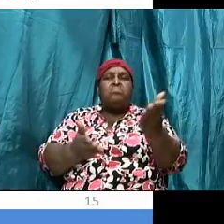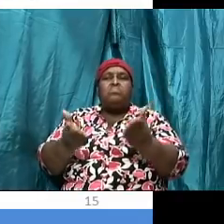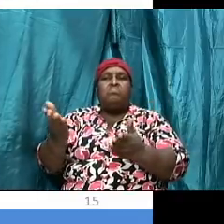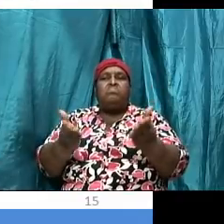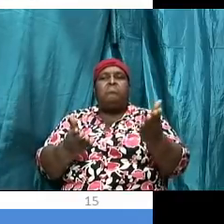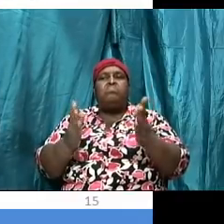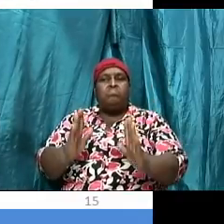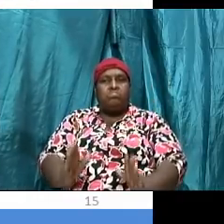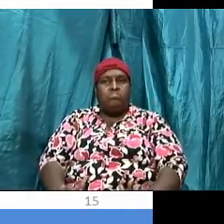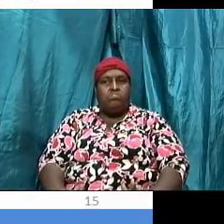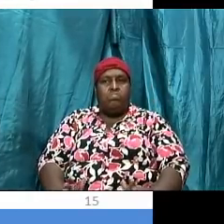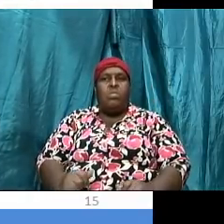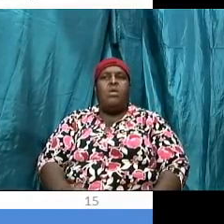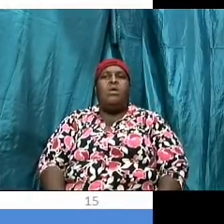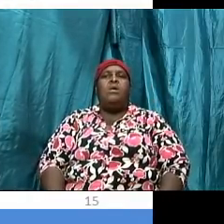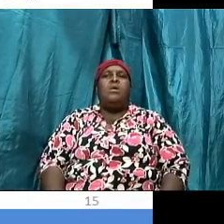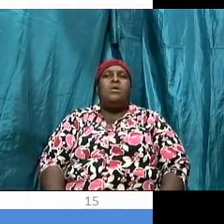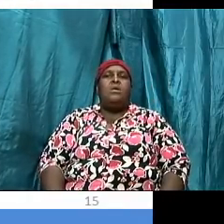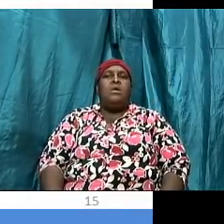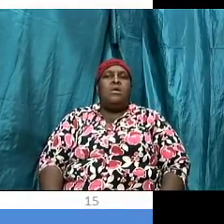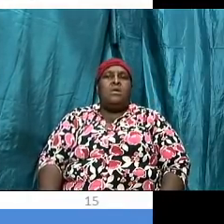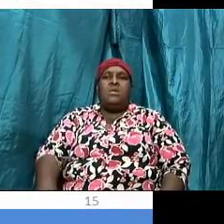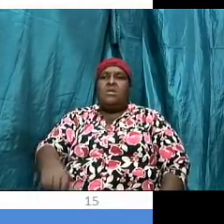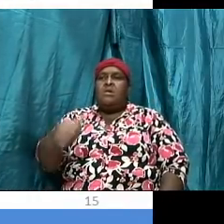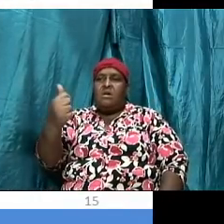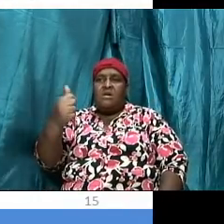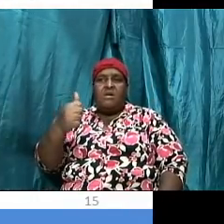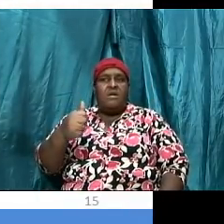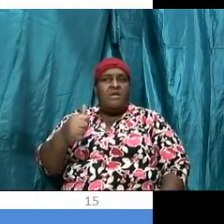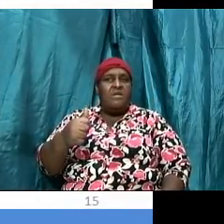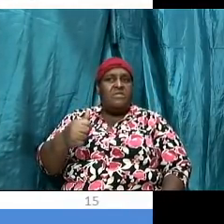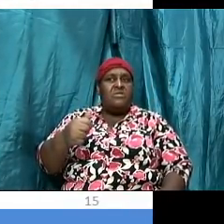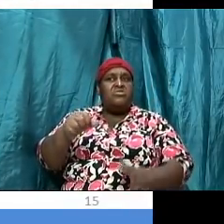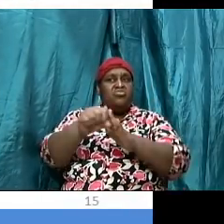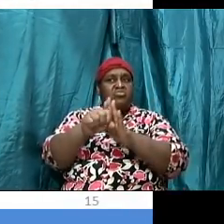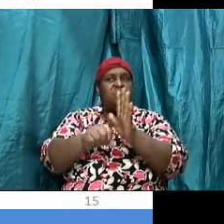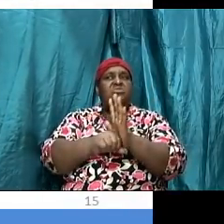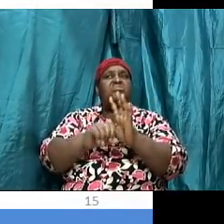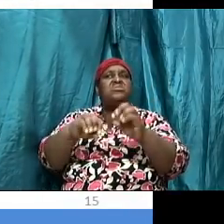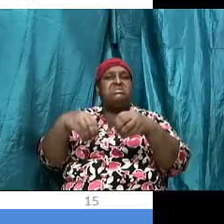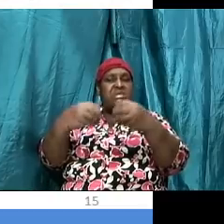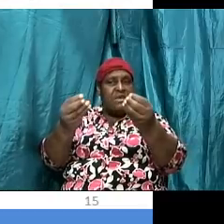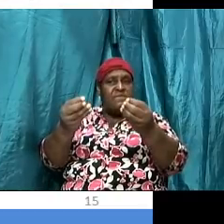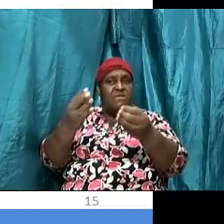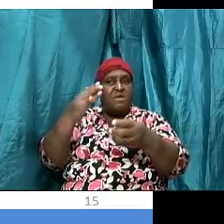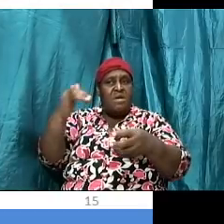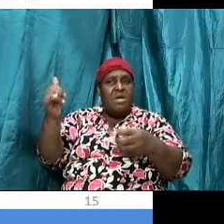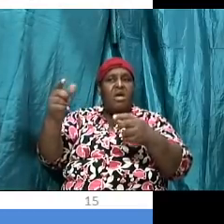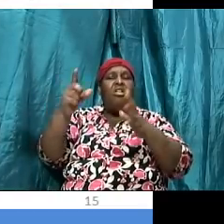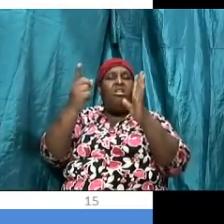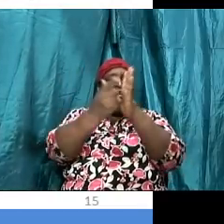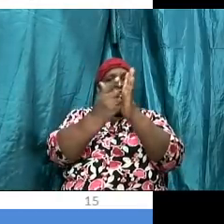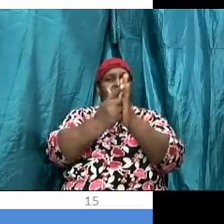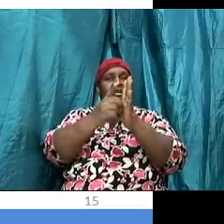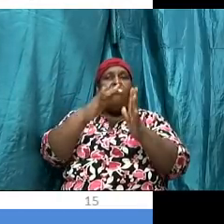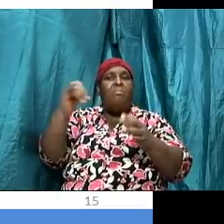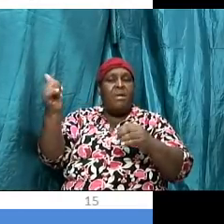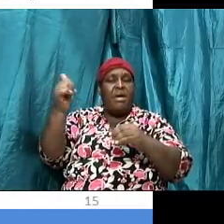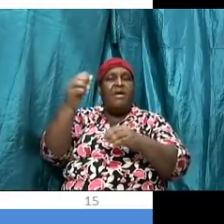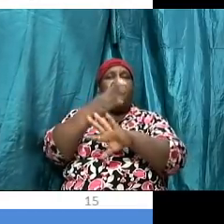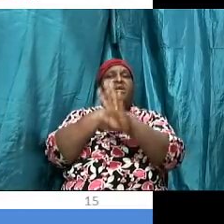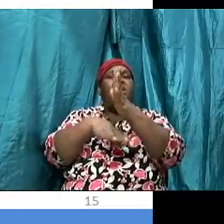in Galatians, and now Nehemiah is saying that what was given in the law, and it was given by the hands of Moses,